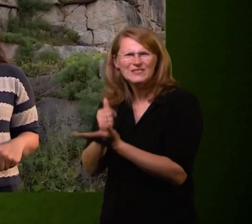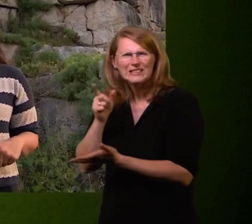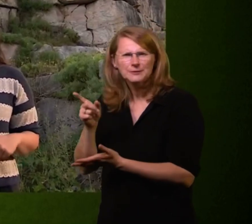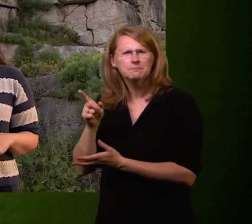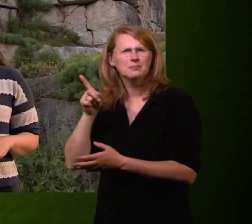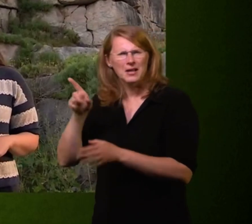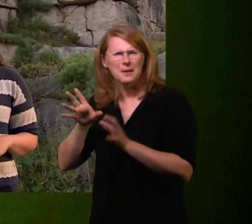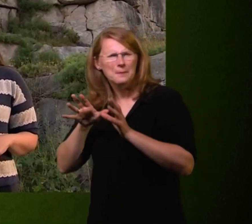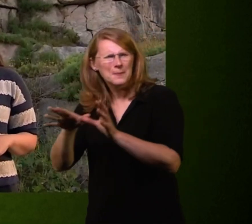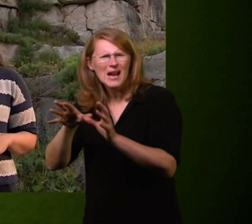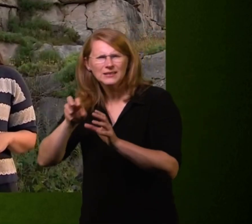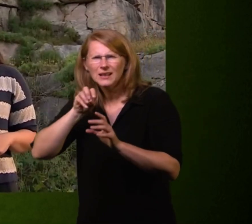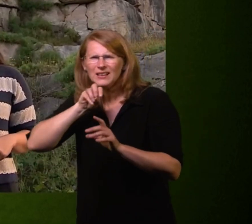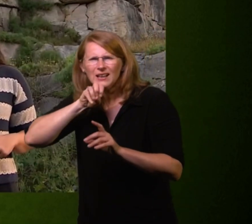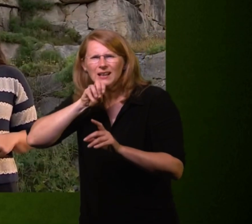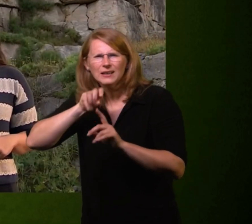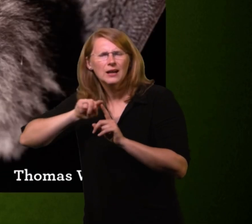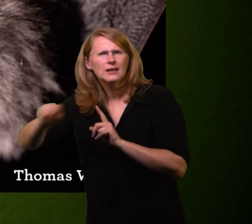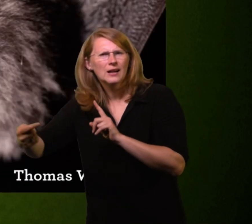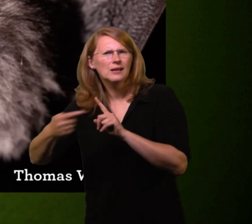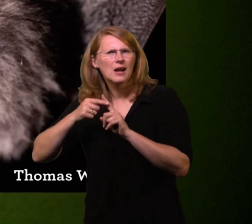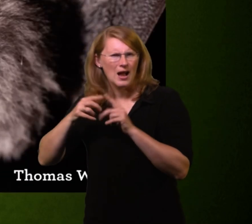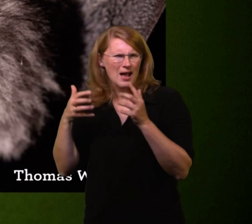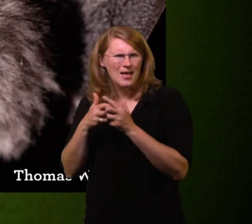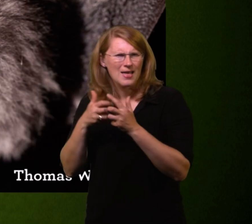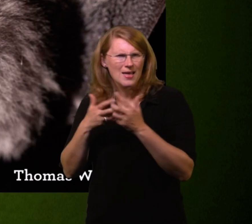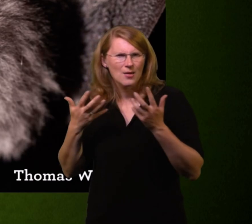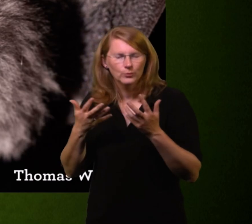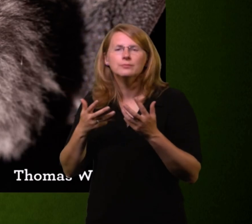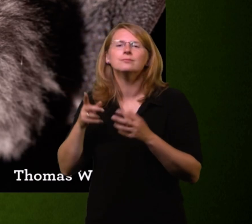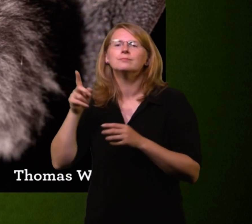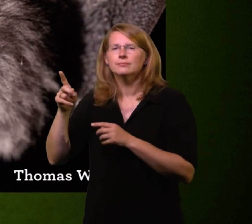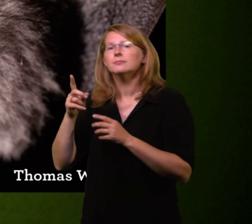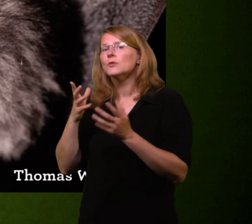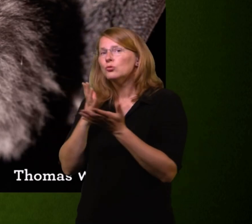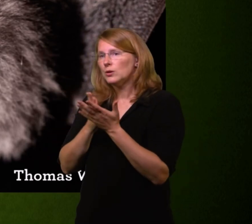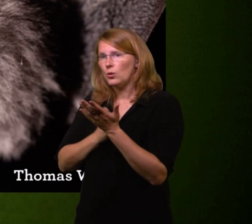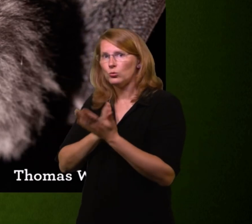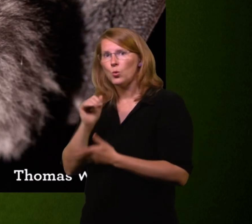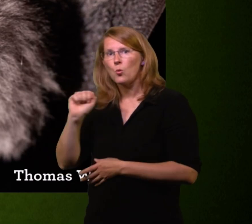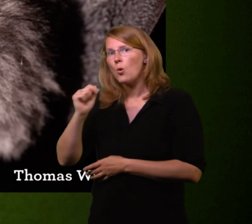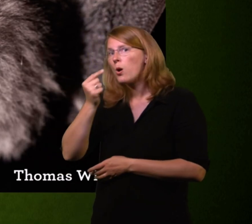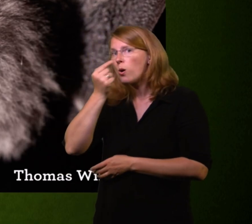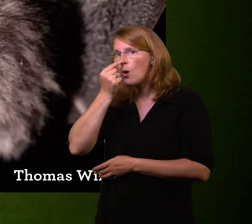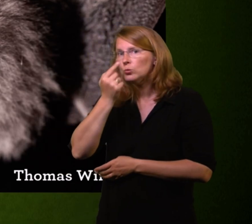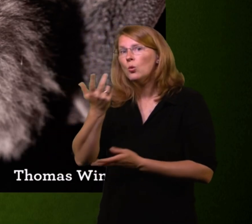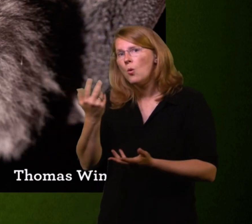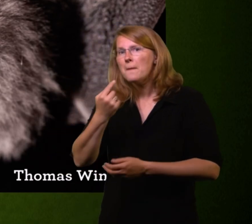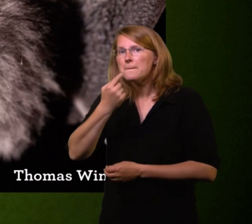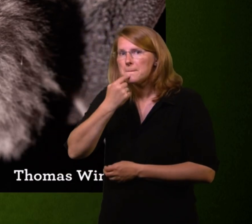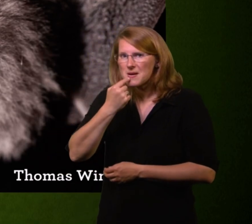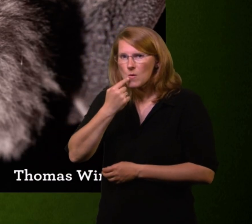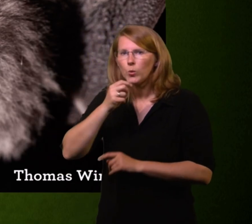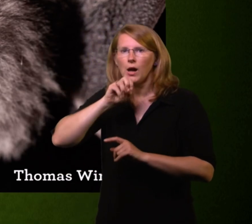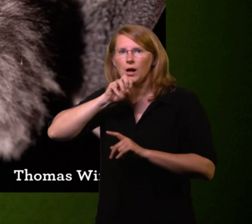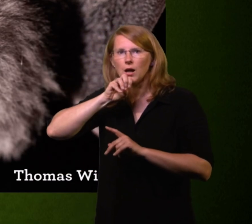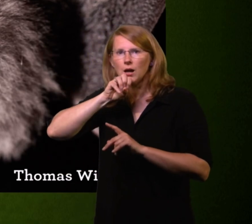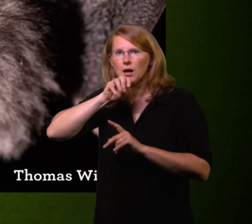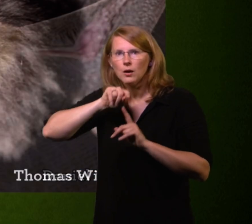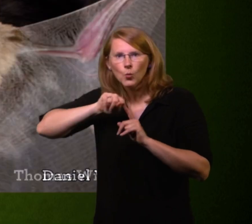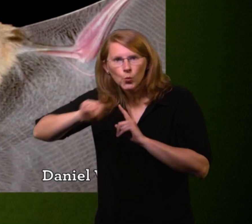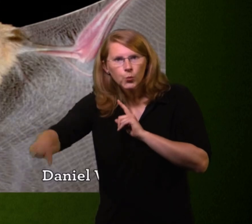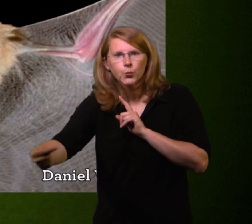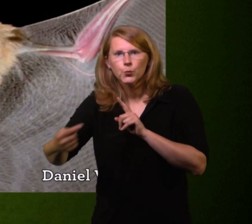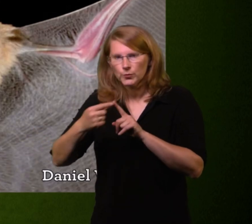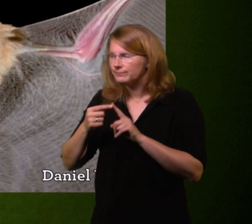or the mouth, depending on the species. So we've got this is a lesser horseshoe bat, and they echolocate through their nose, as you might be able to tell. And